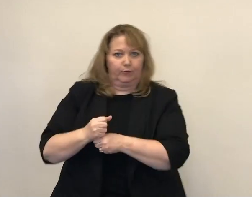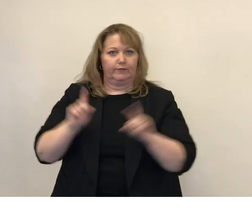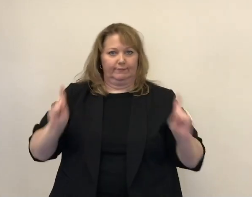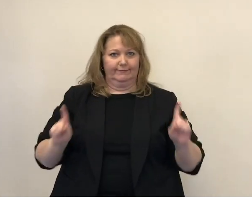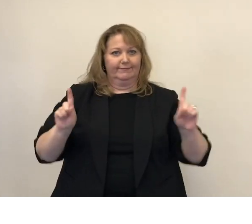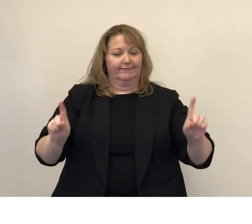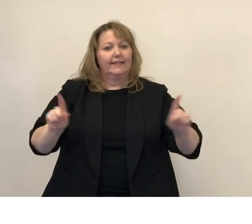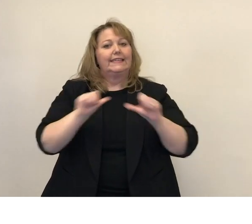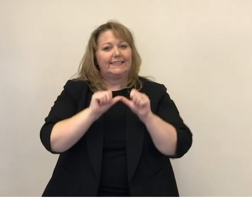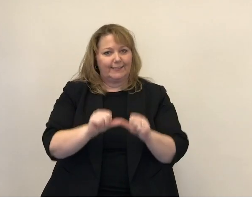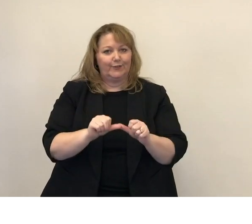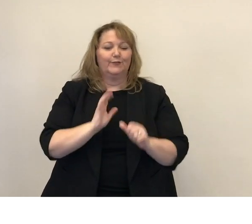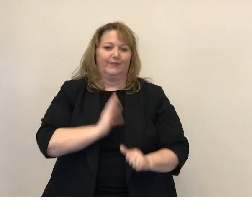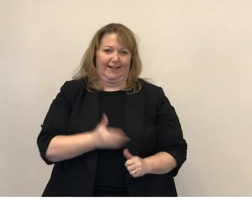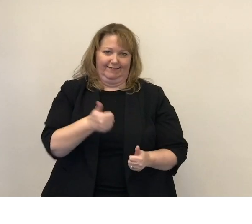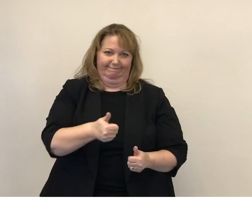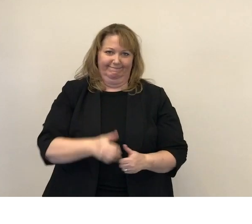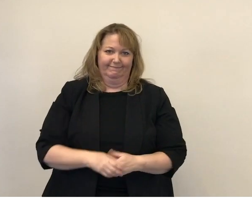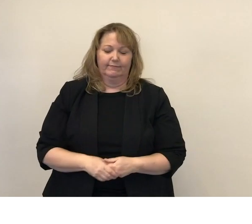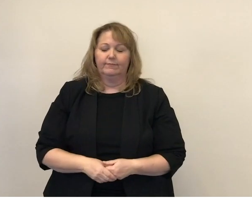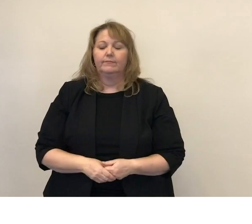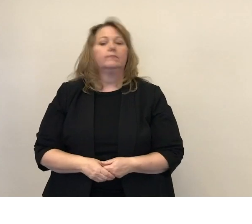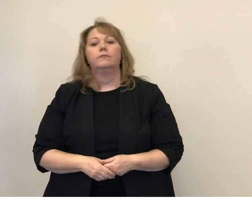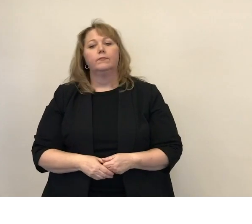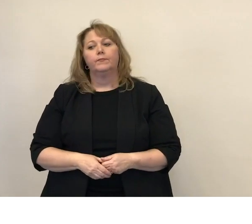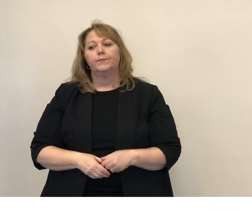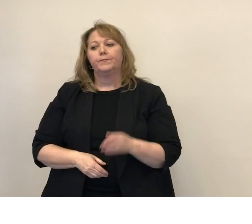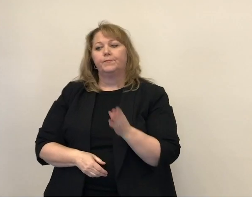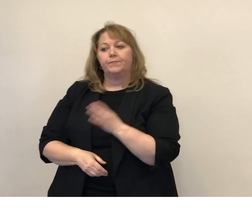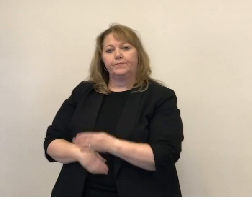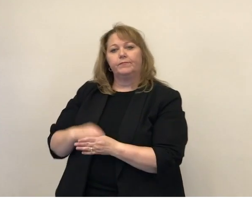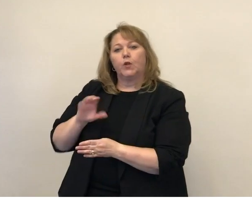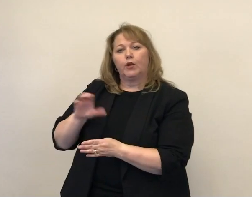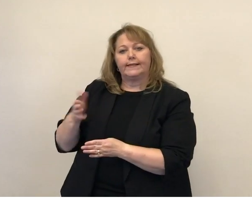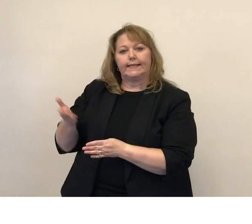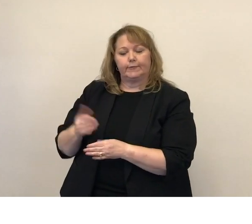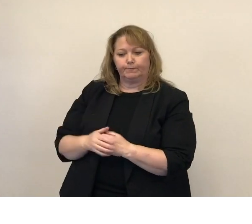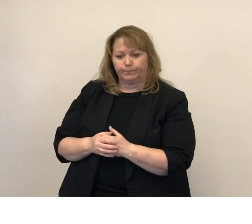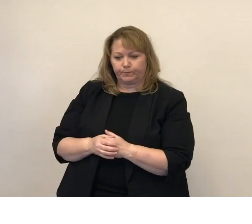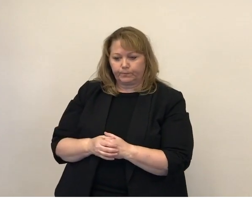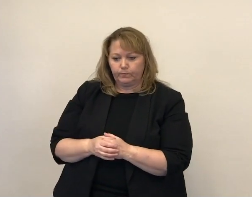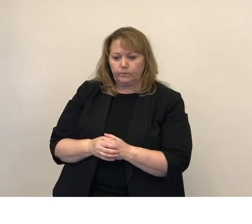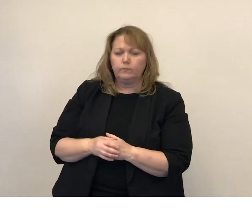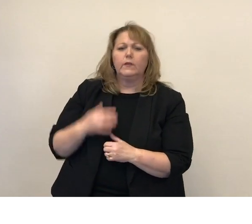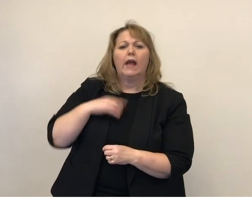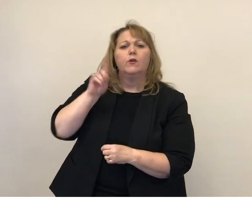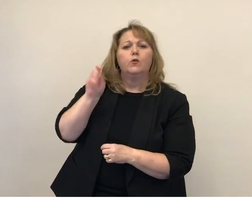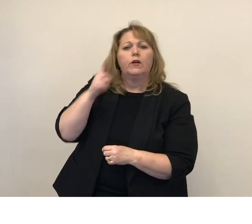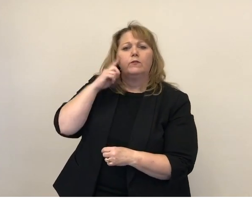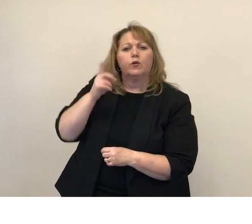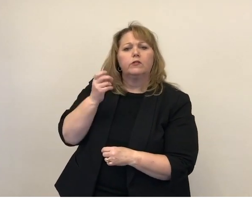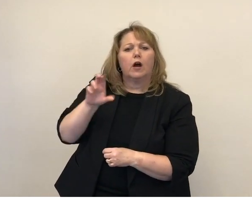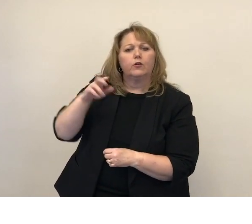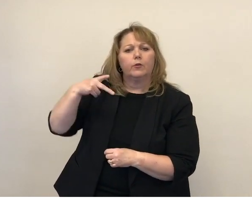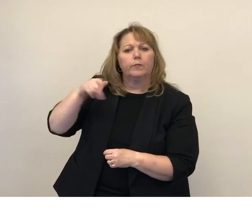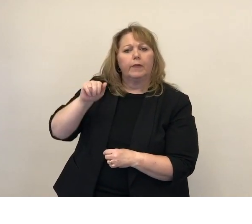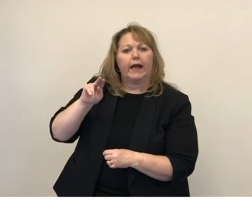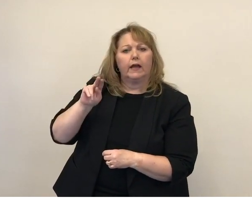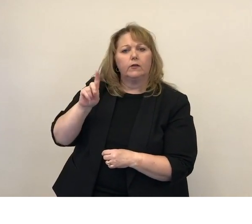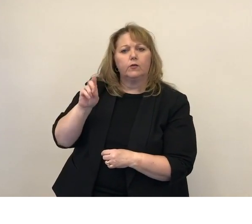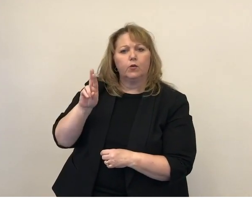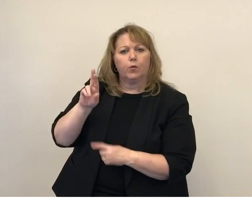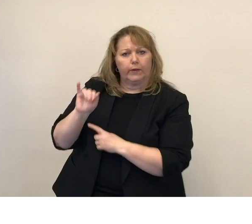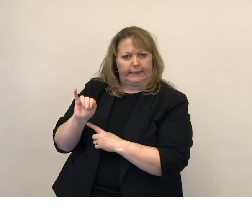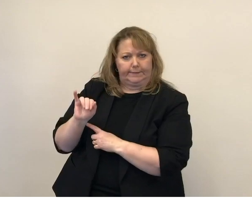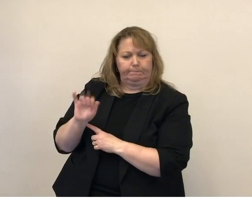you. Thank you, Governor. This question is for Dr. Pandori. These automated devices, these machines for high volume